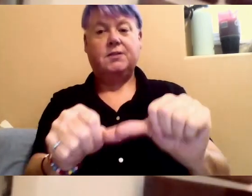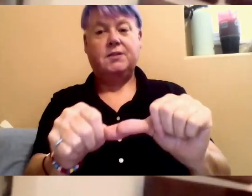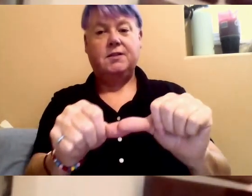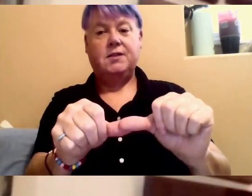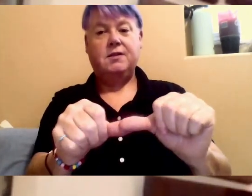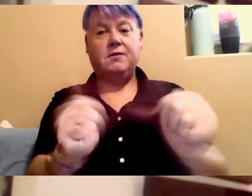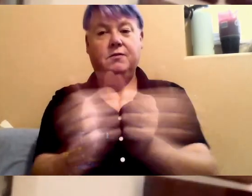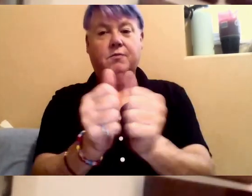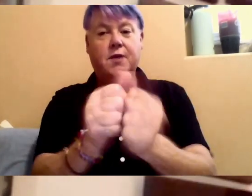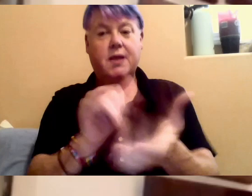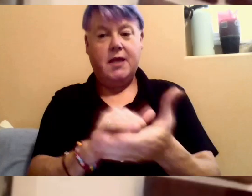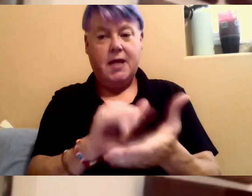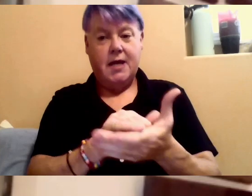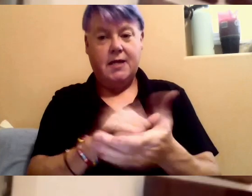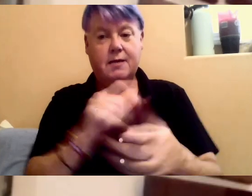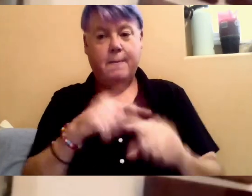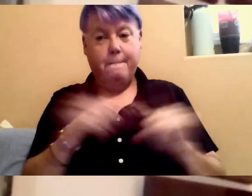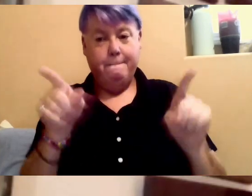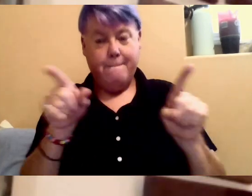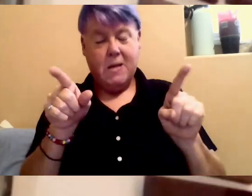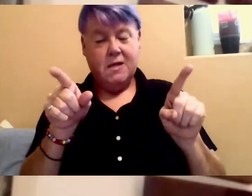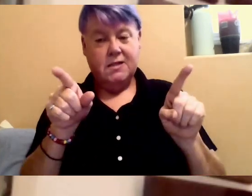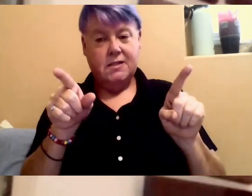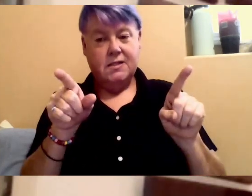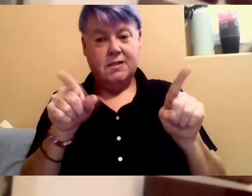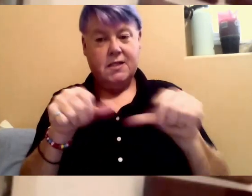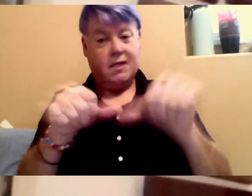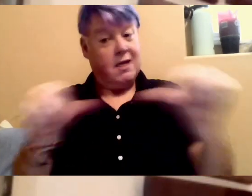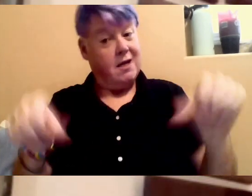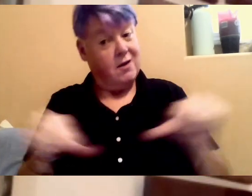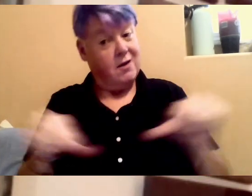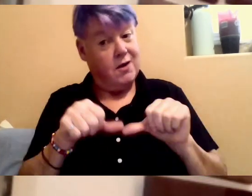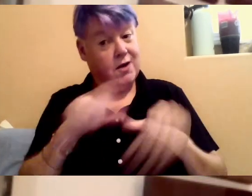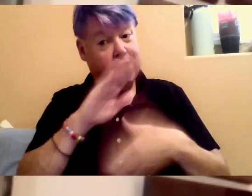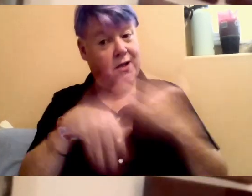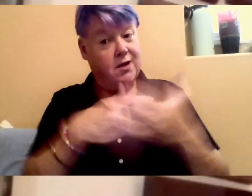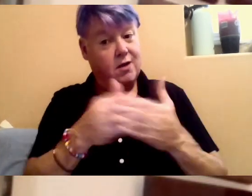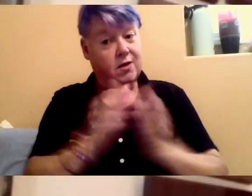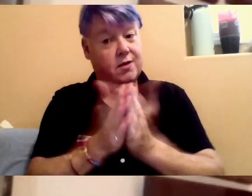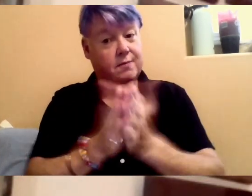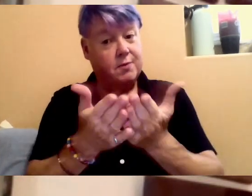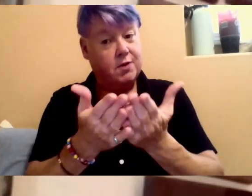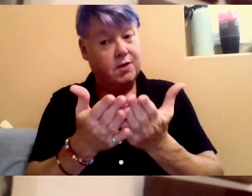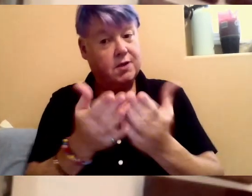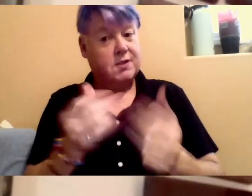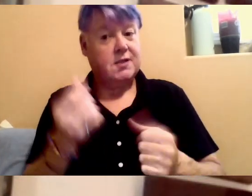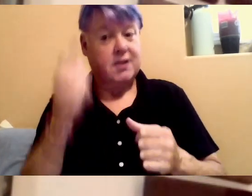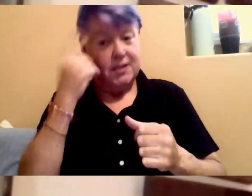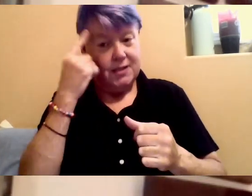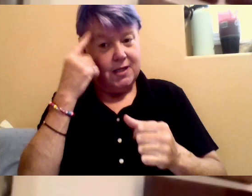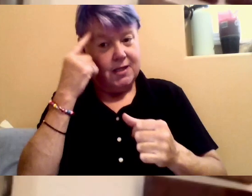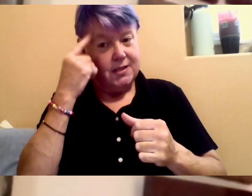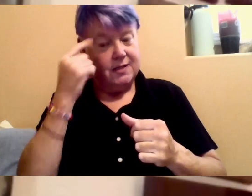the landscape up there, the thing is, in all of the books, a sense of isolation